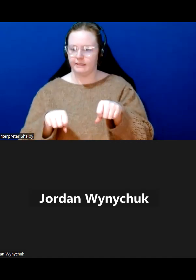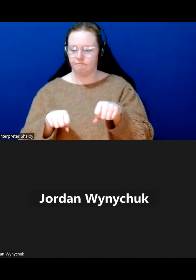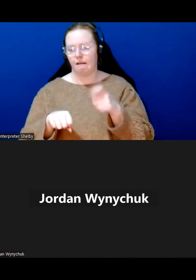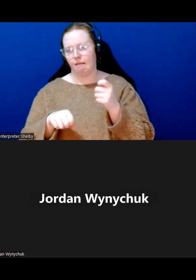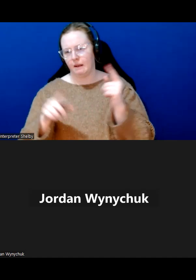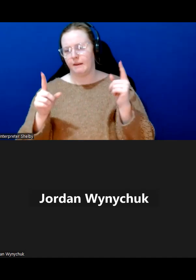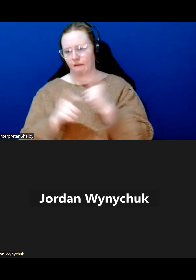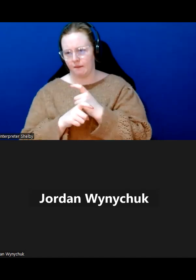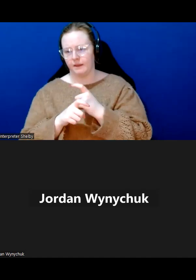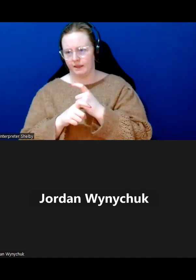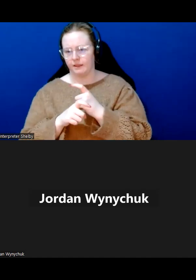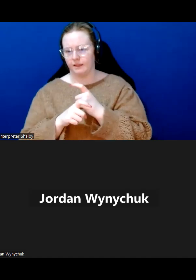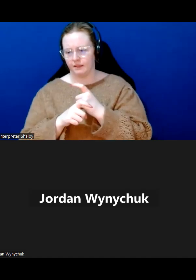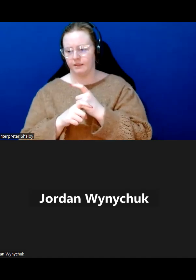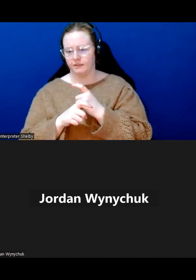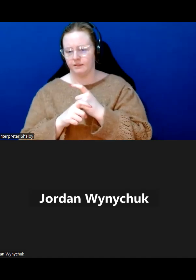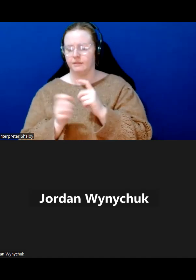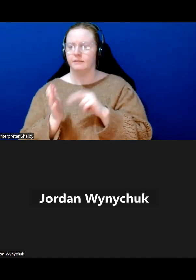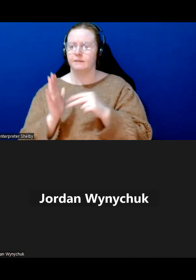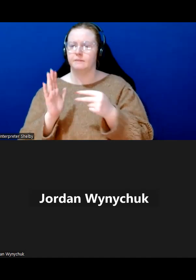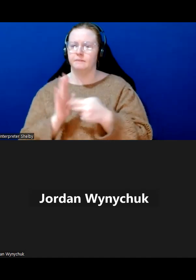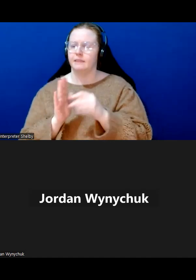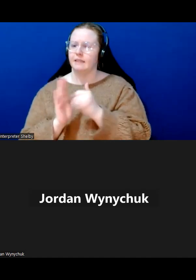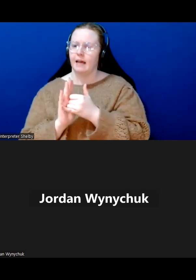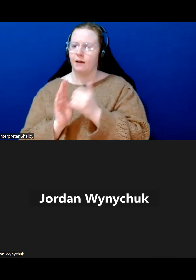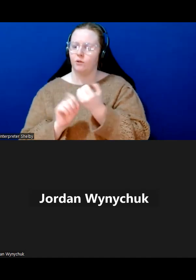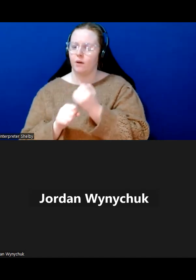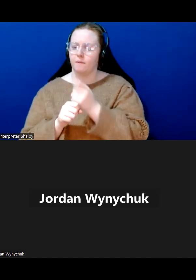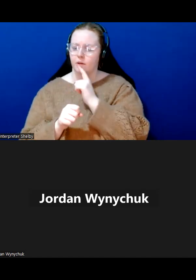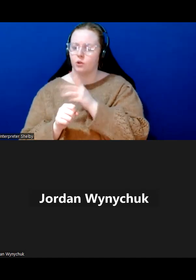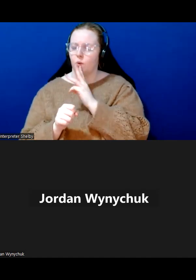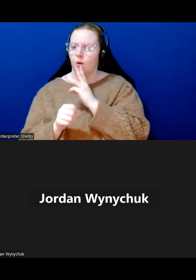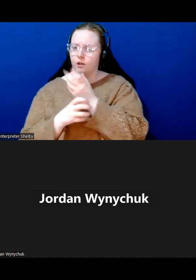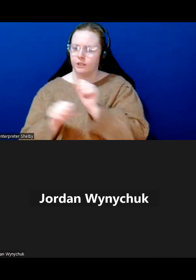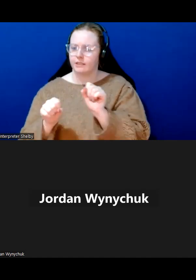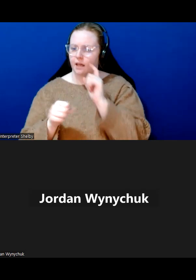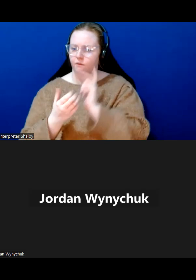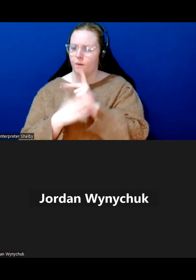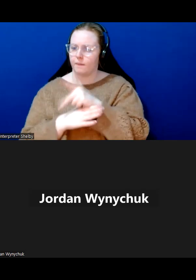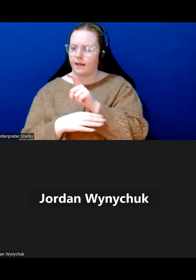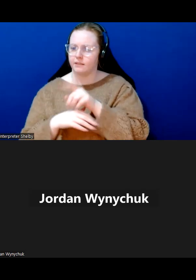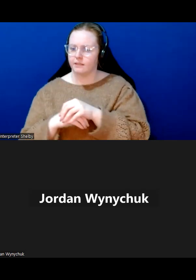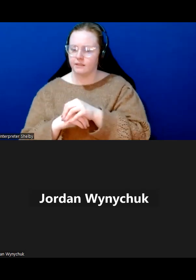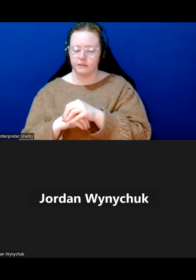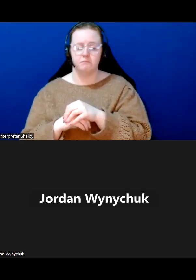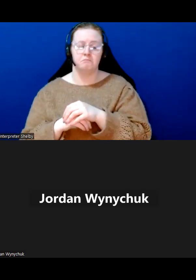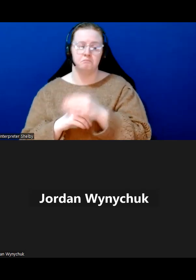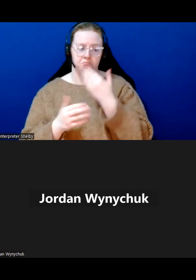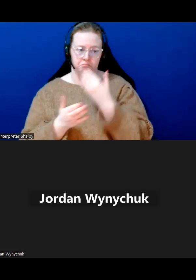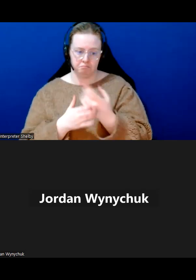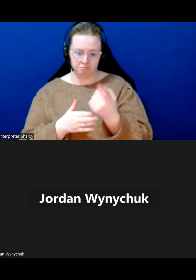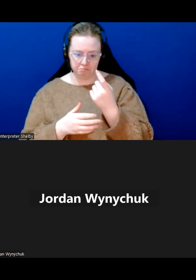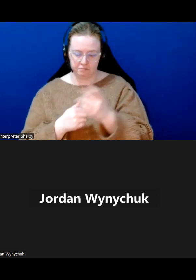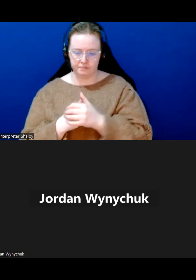complicated. How do I ensure safe water in my plants? That is great. So, what I